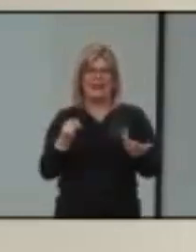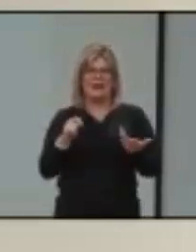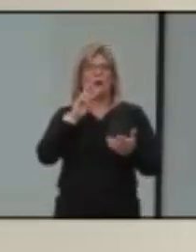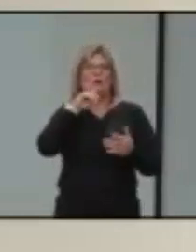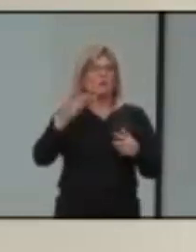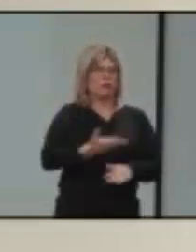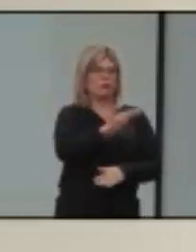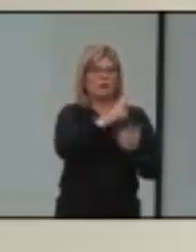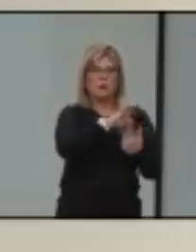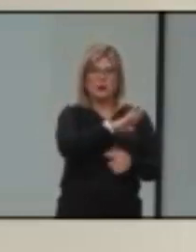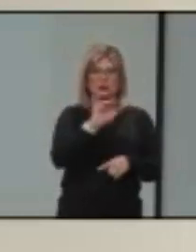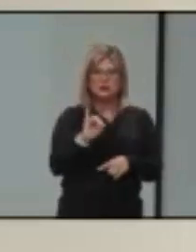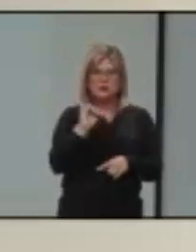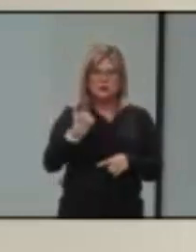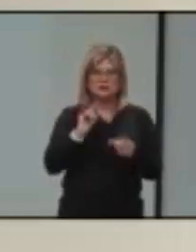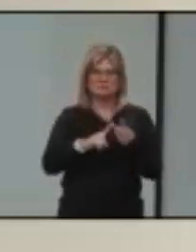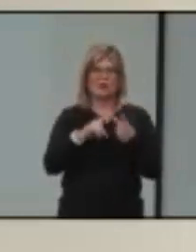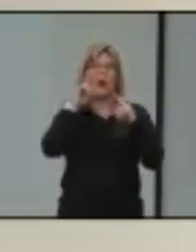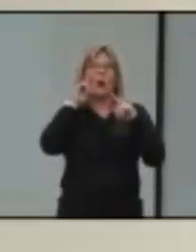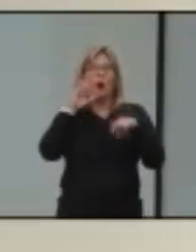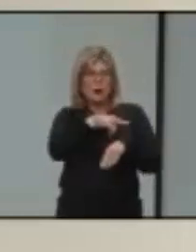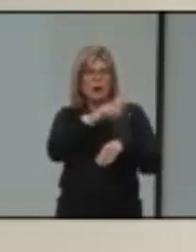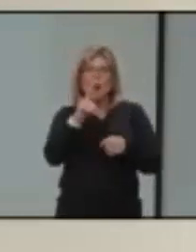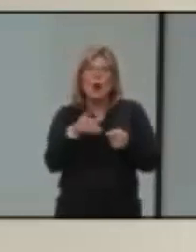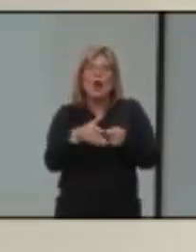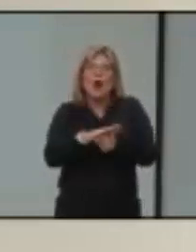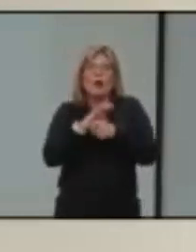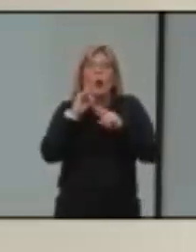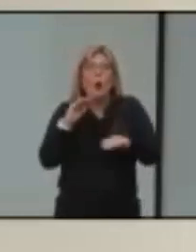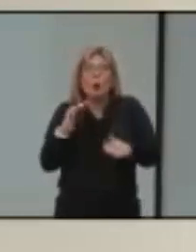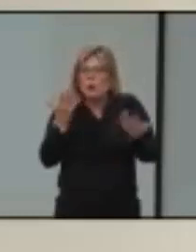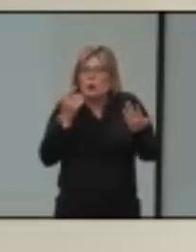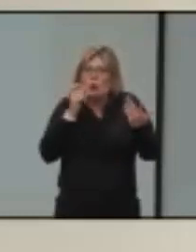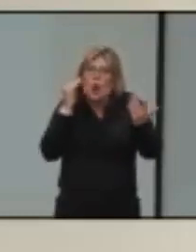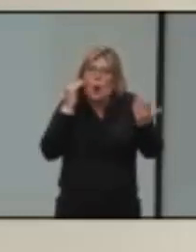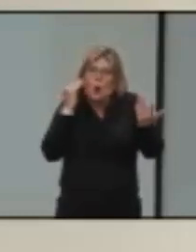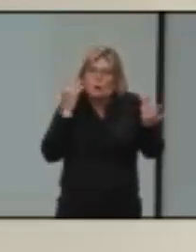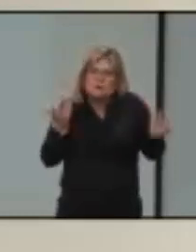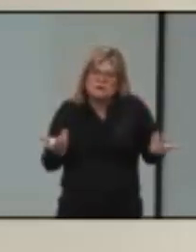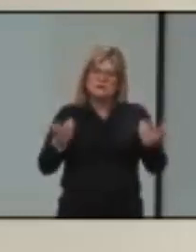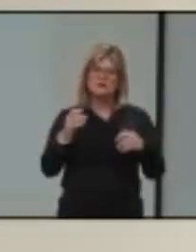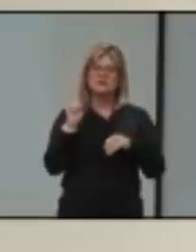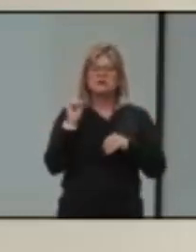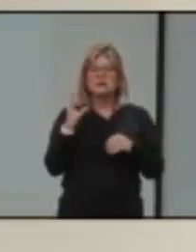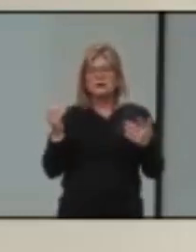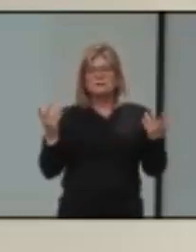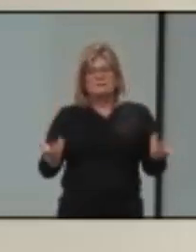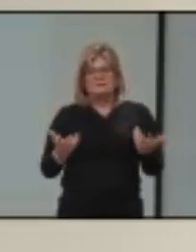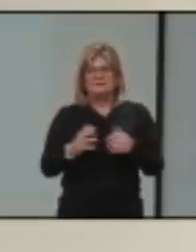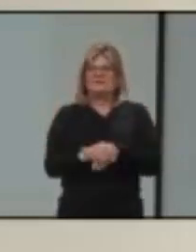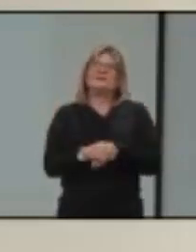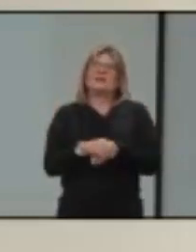to their insurance, right? Hopefully they would have covered it. Who knows, right?